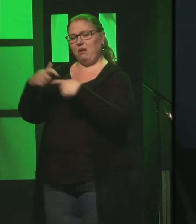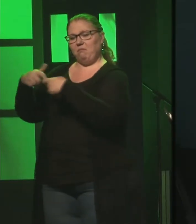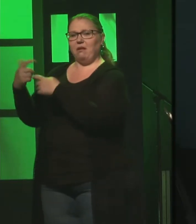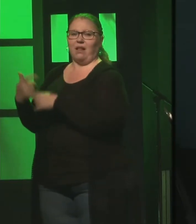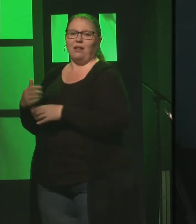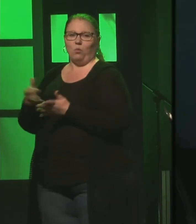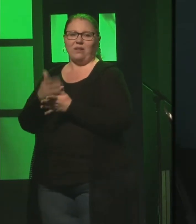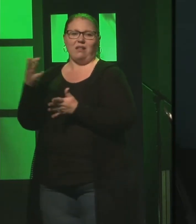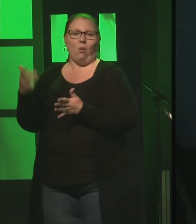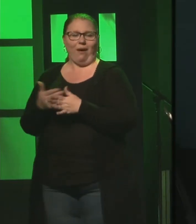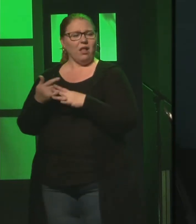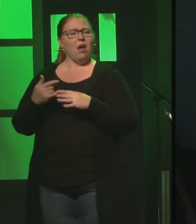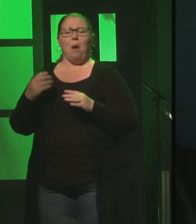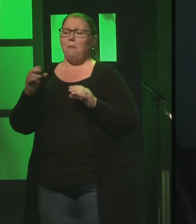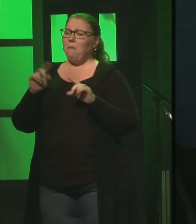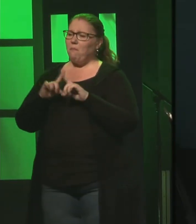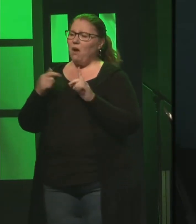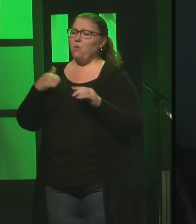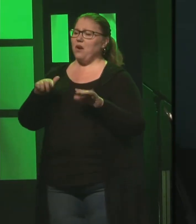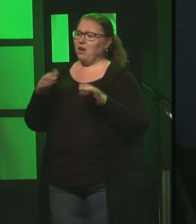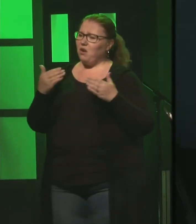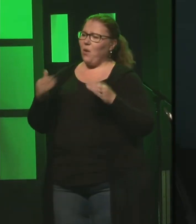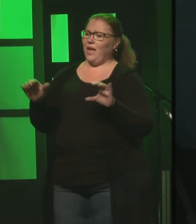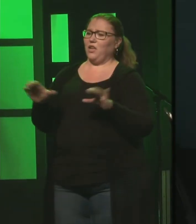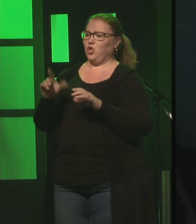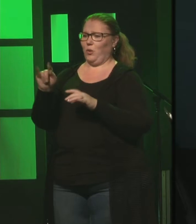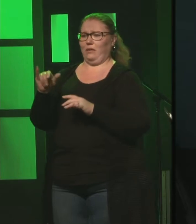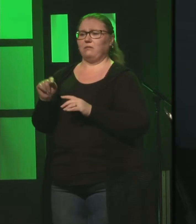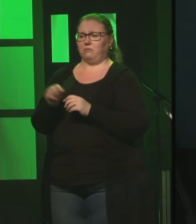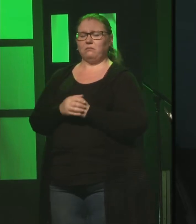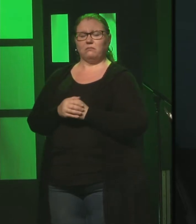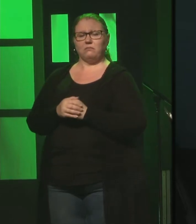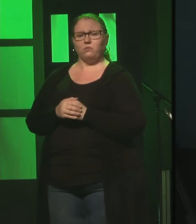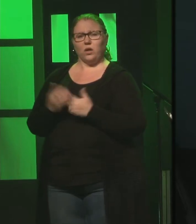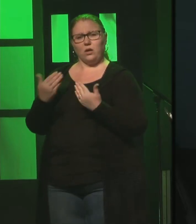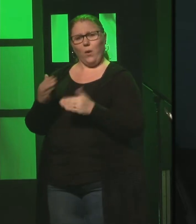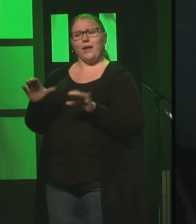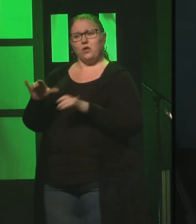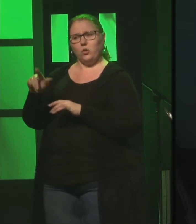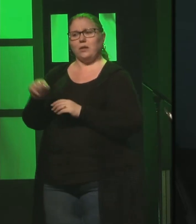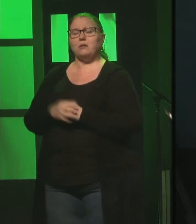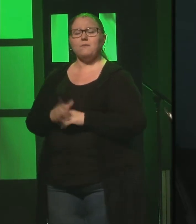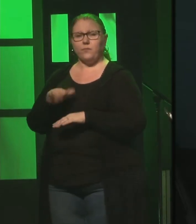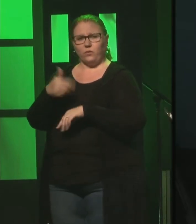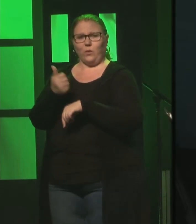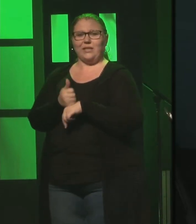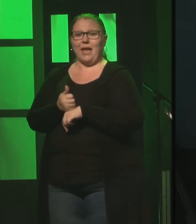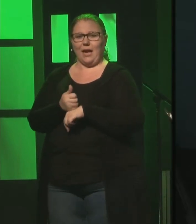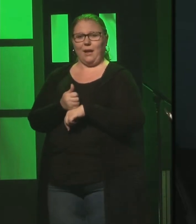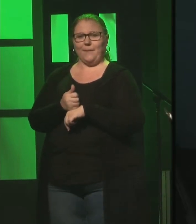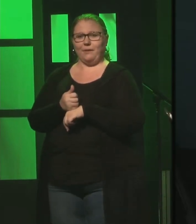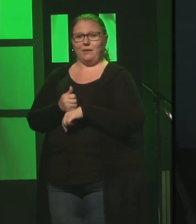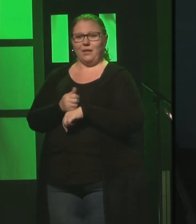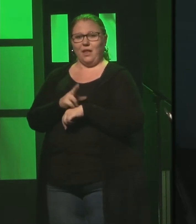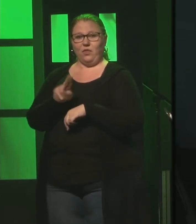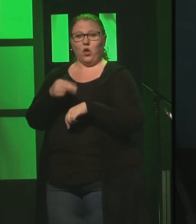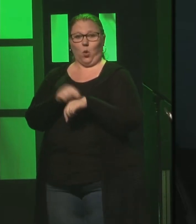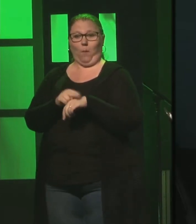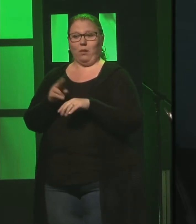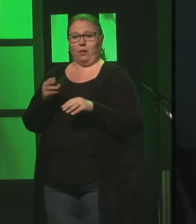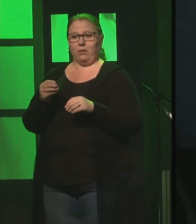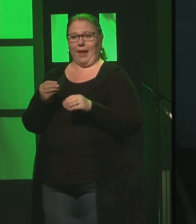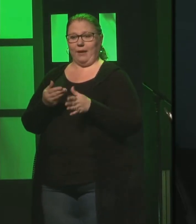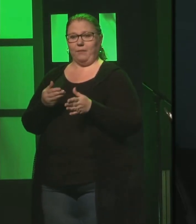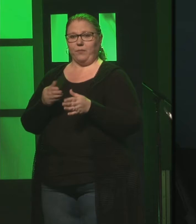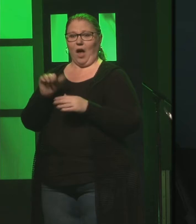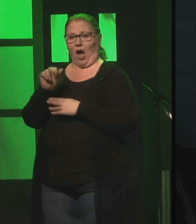do it. We're going to just do it one day. And we did. We set up automated giving through our bank, so we